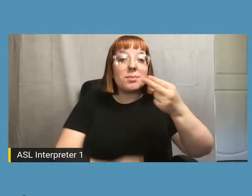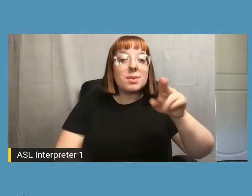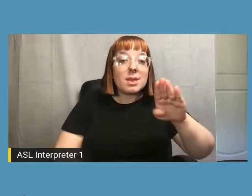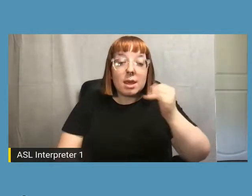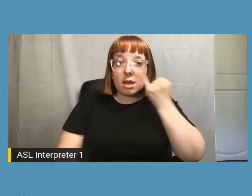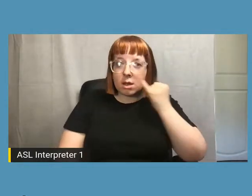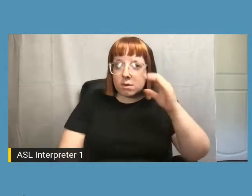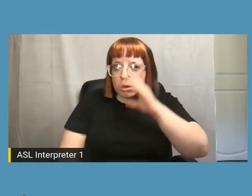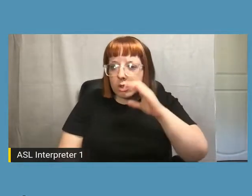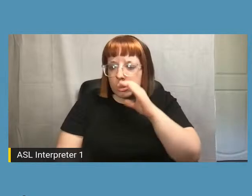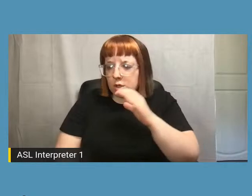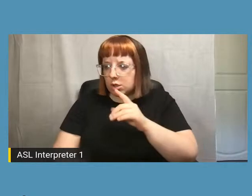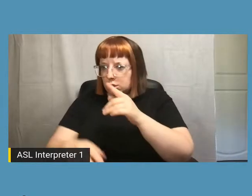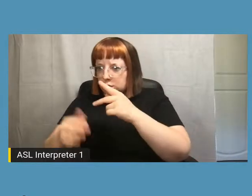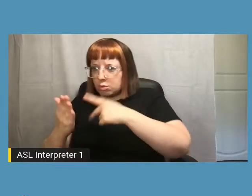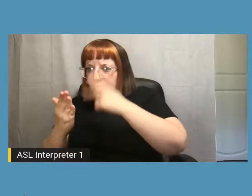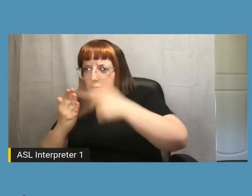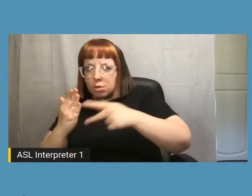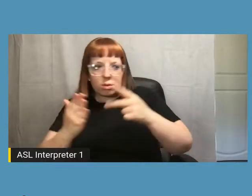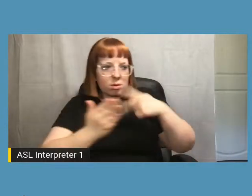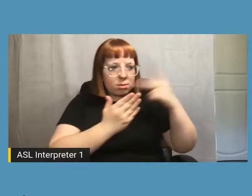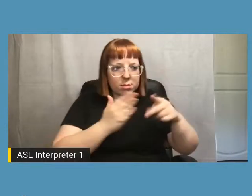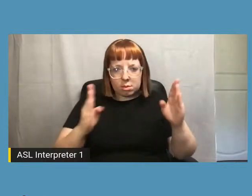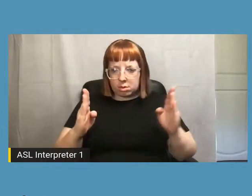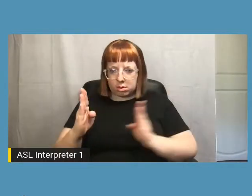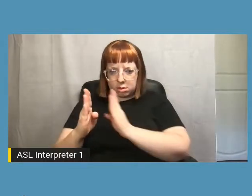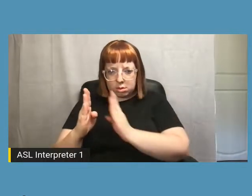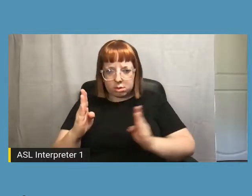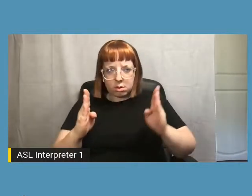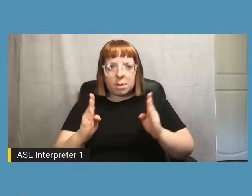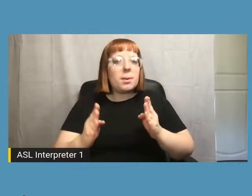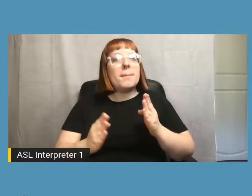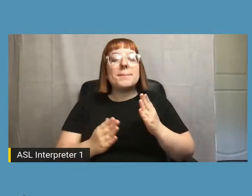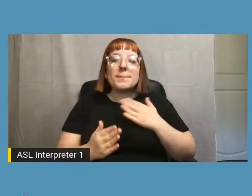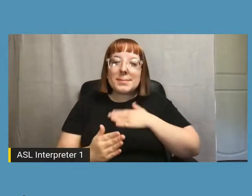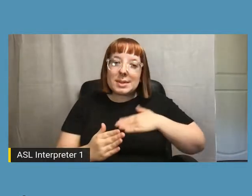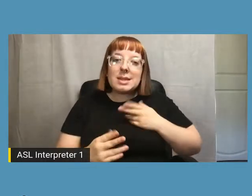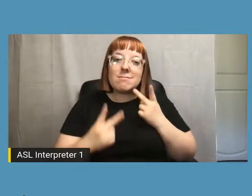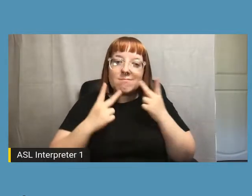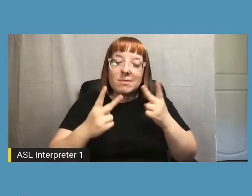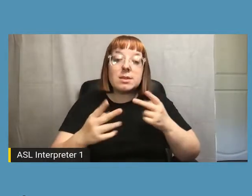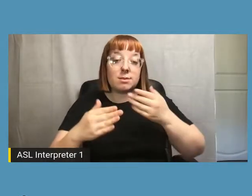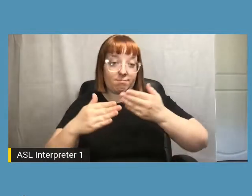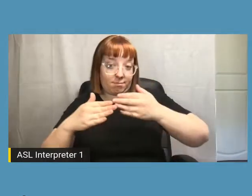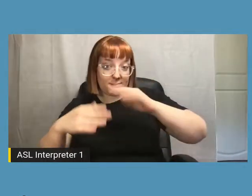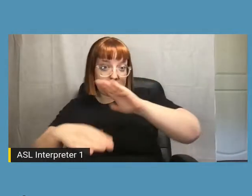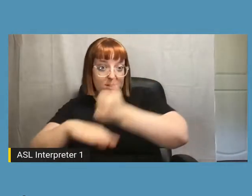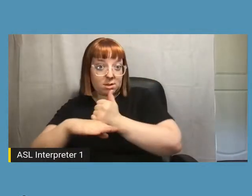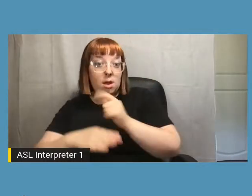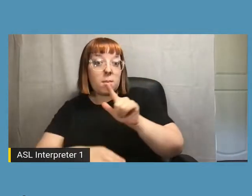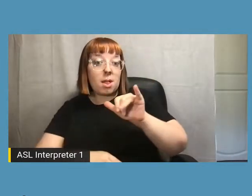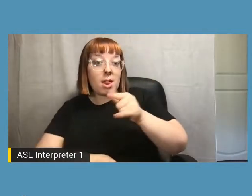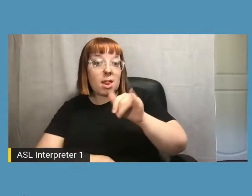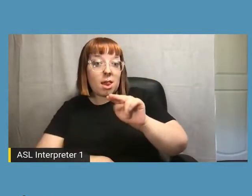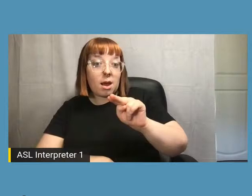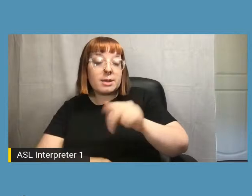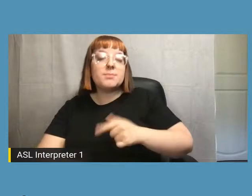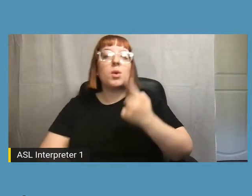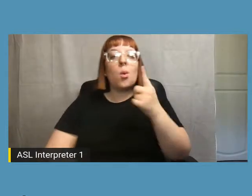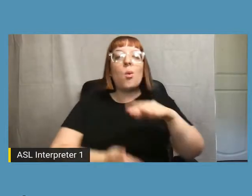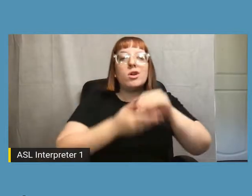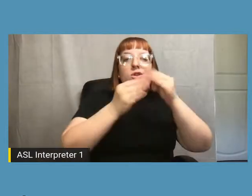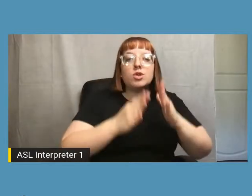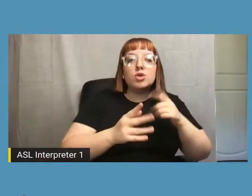help between programs, please visit the forum. Create a login and post your questions. A member of the community or one of our student